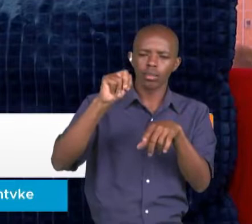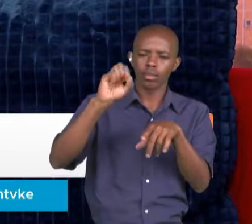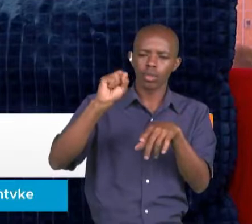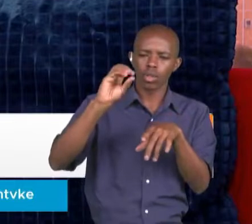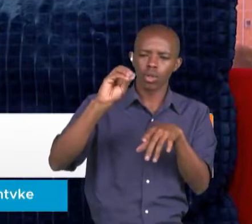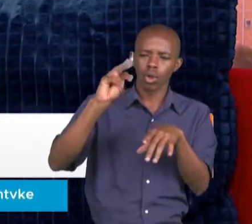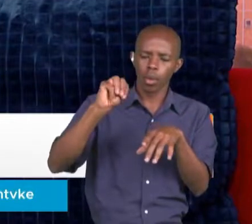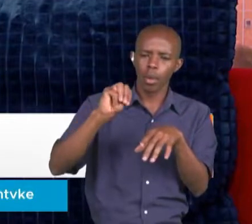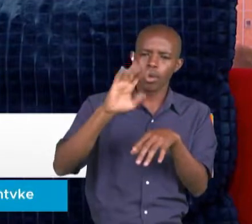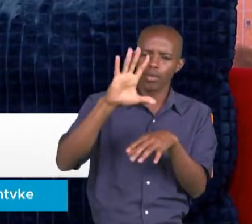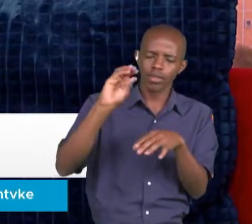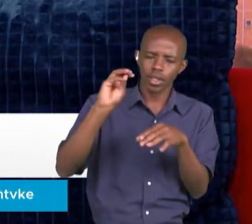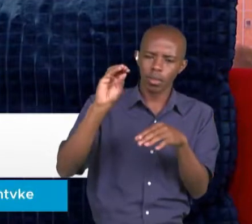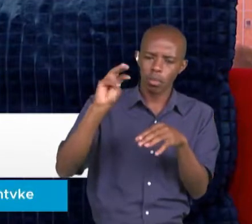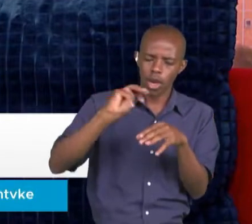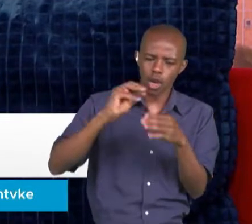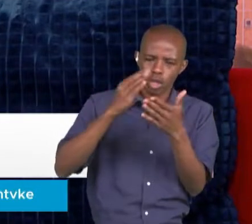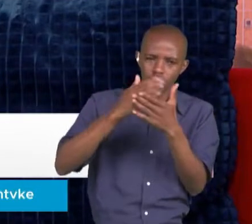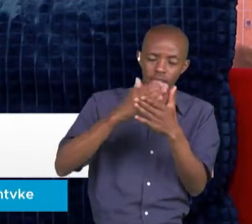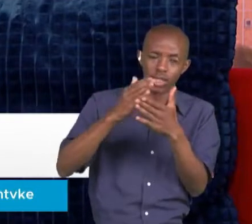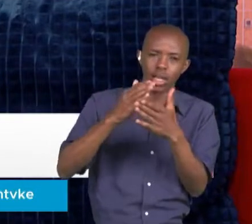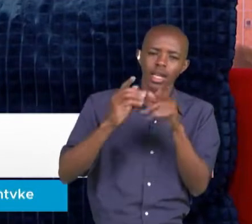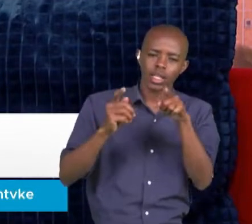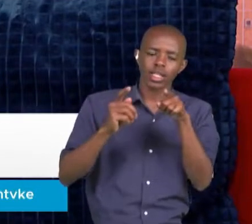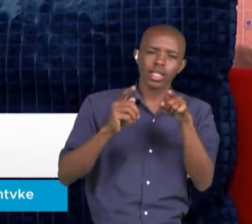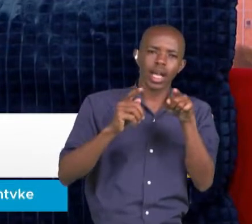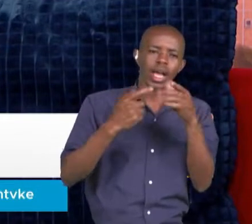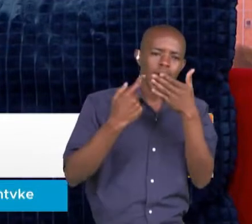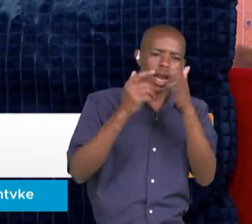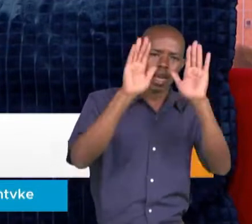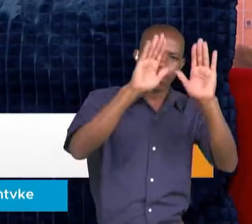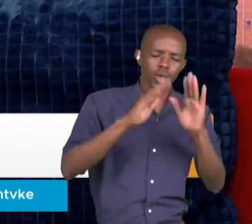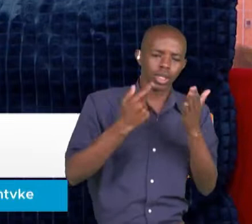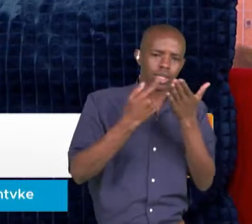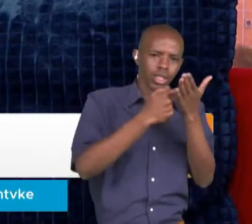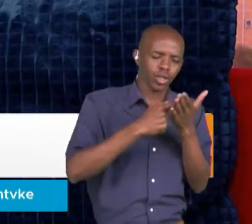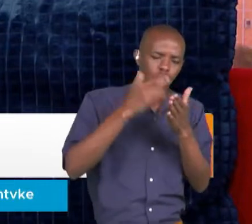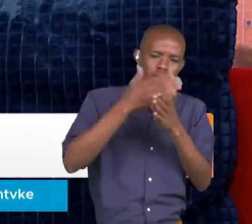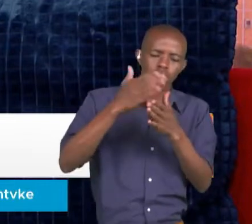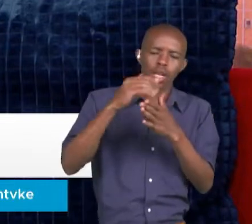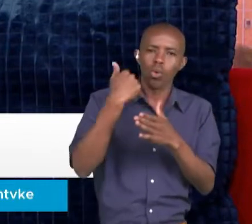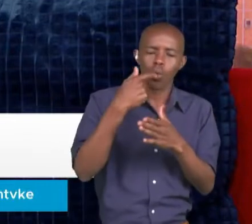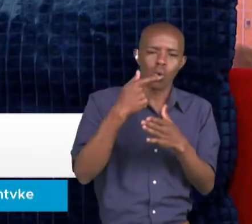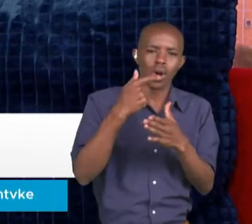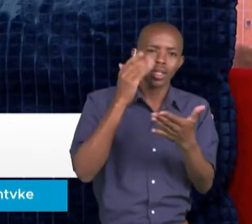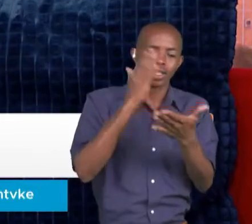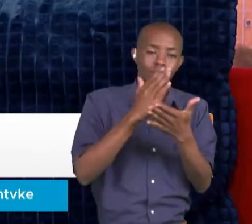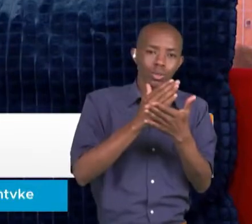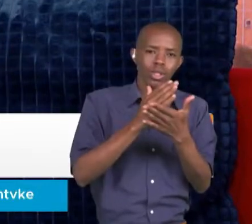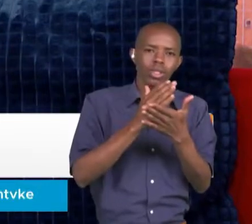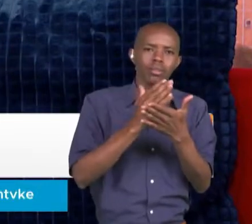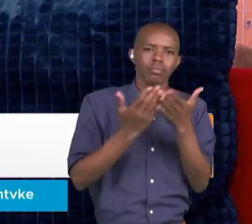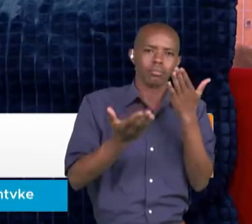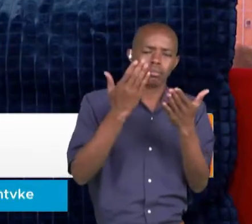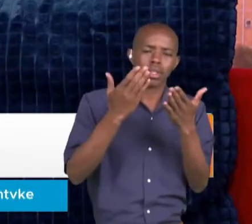to be absolutely honest, is that it precedes critical discussions, and that is going to be shared by who? Yeah. And the fact that you may have just